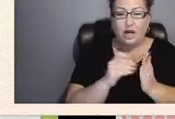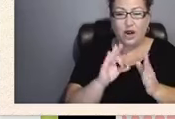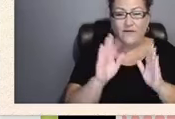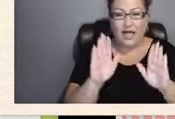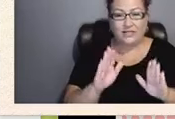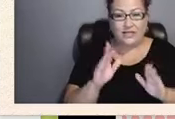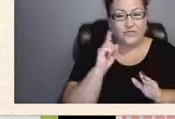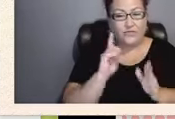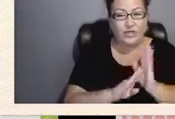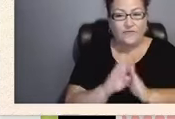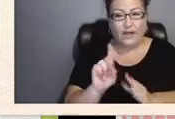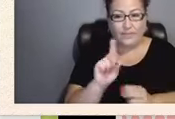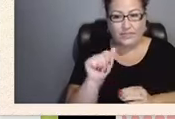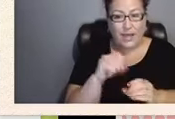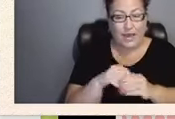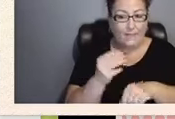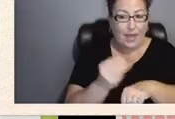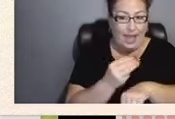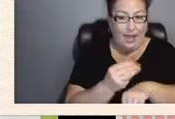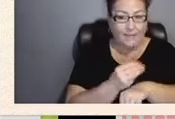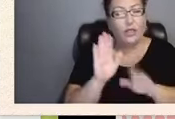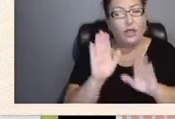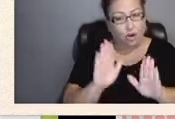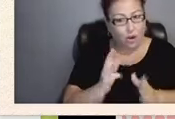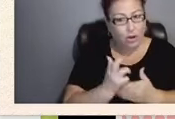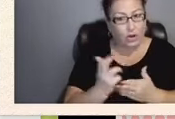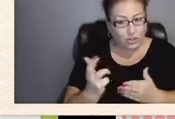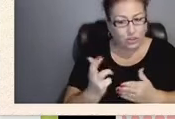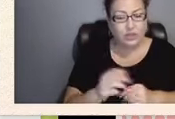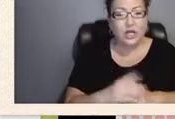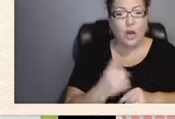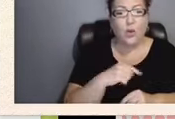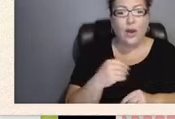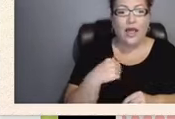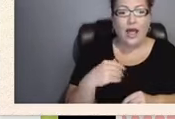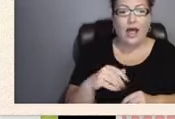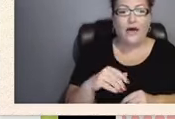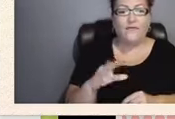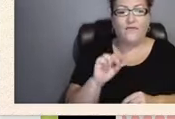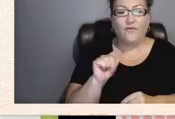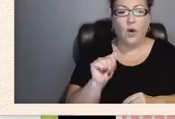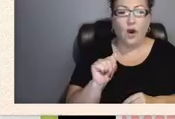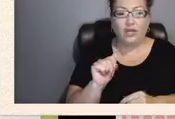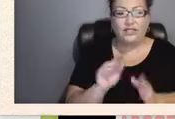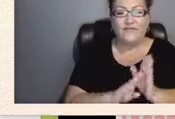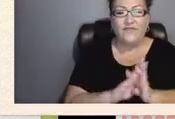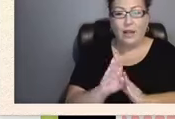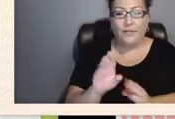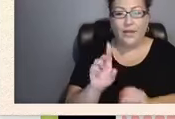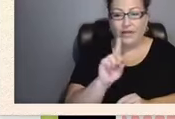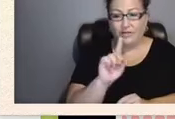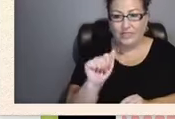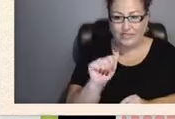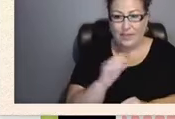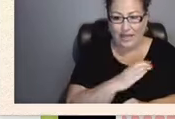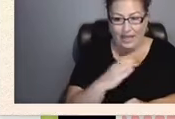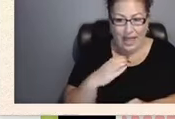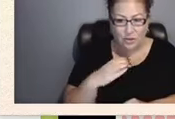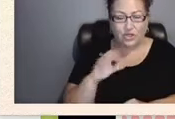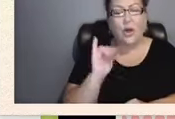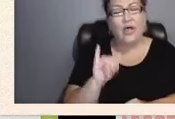in Miami. They're a great resource. We have the Florida Developmental Disability Council. These are just a